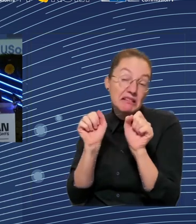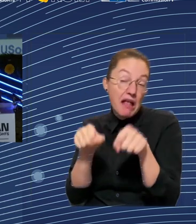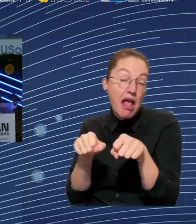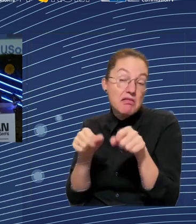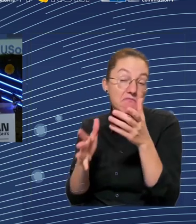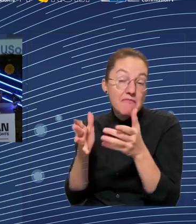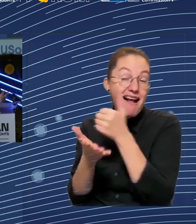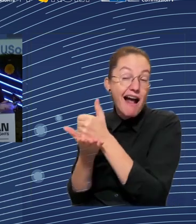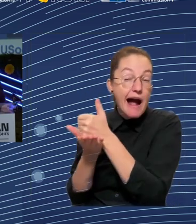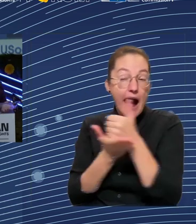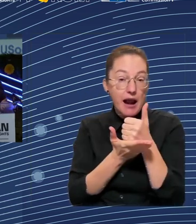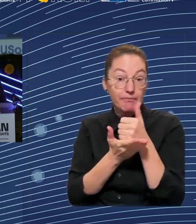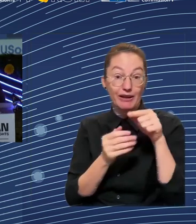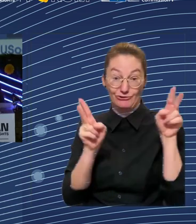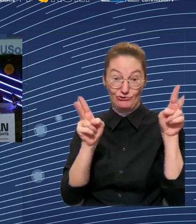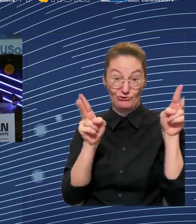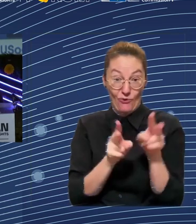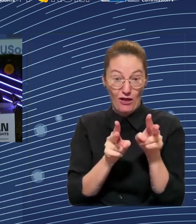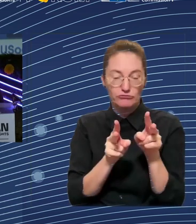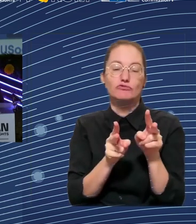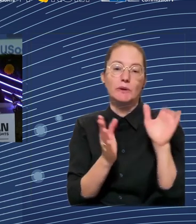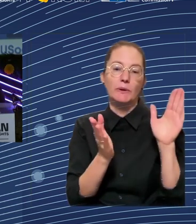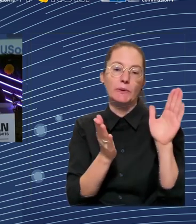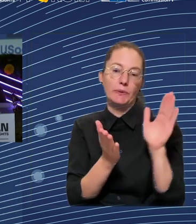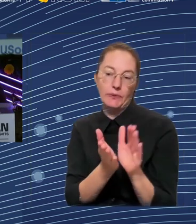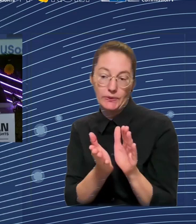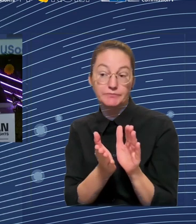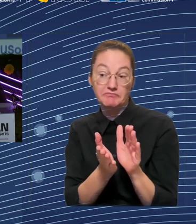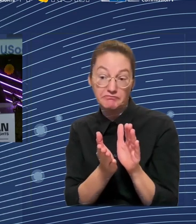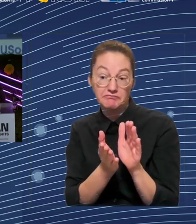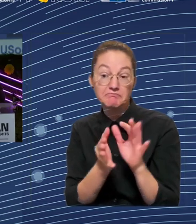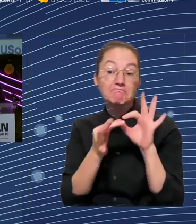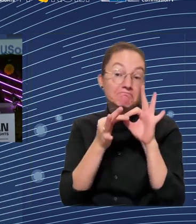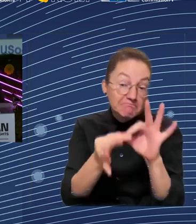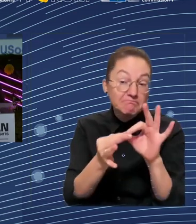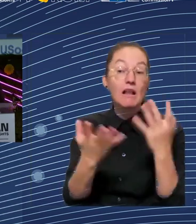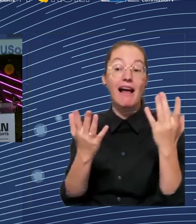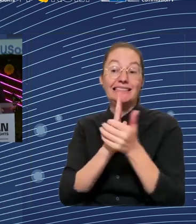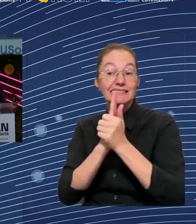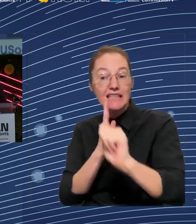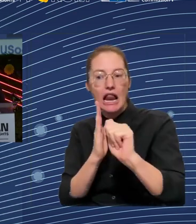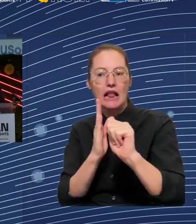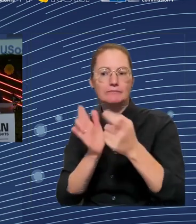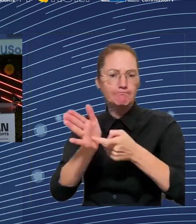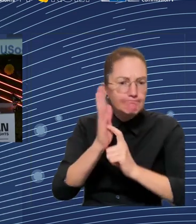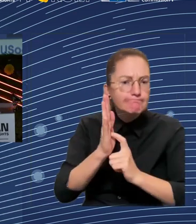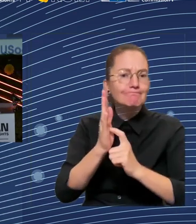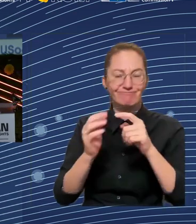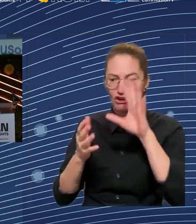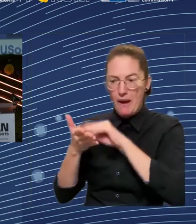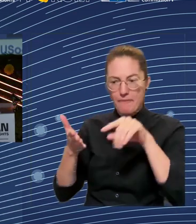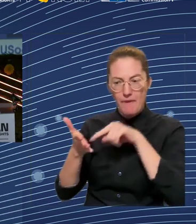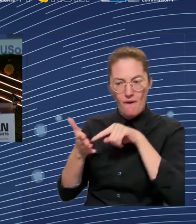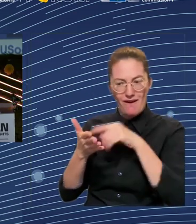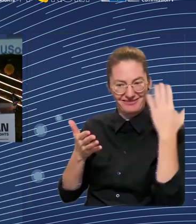have positive employment effects and help address persistent labor shortages in that way. So in the session